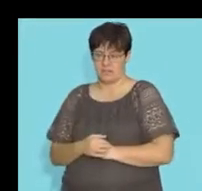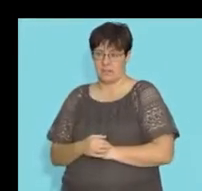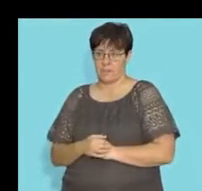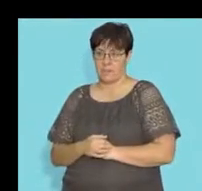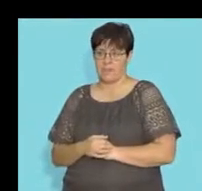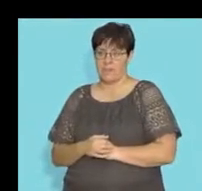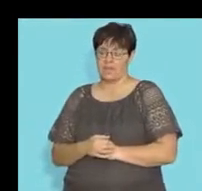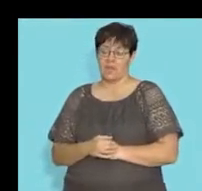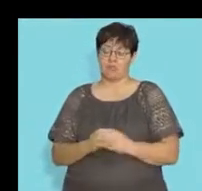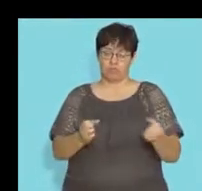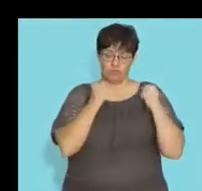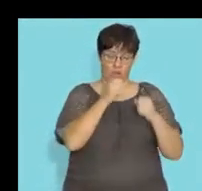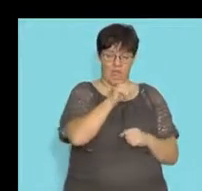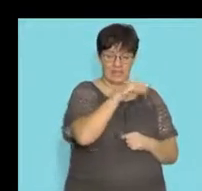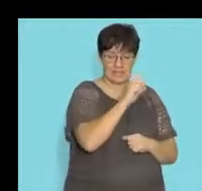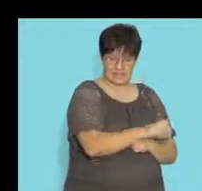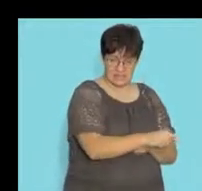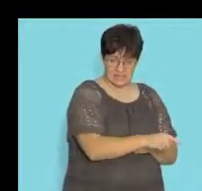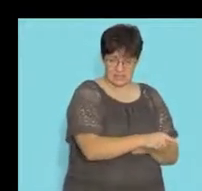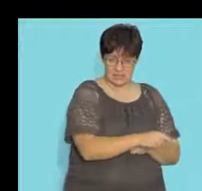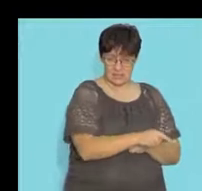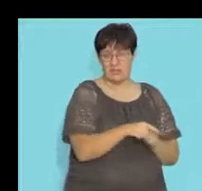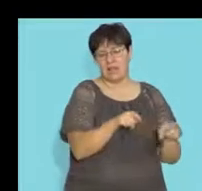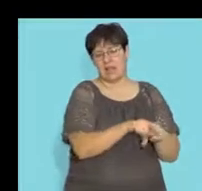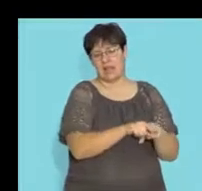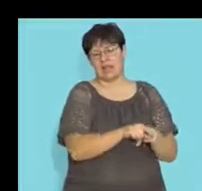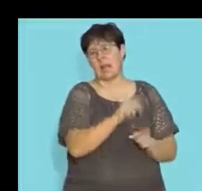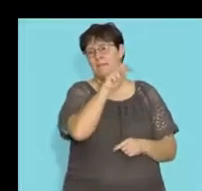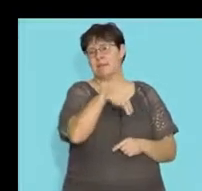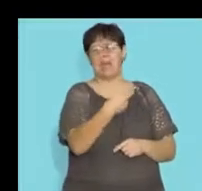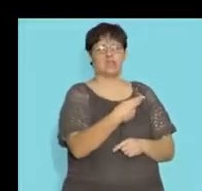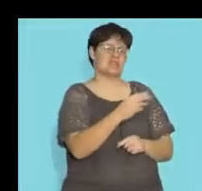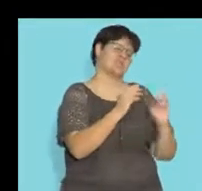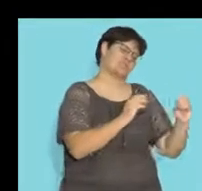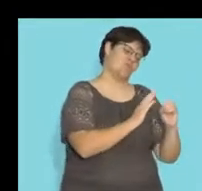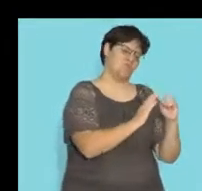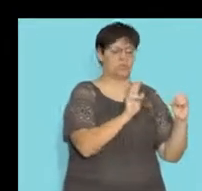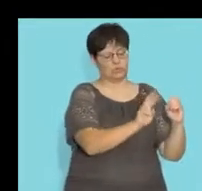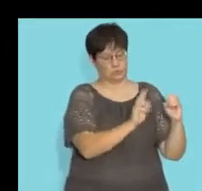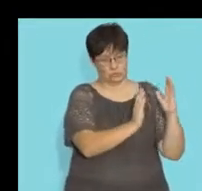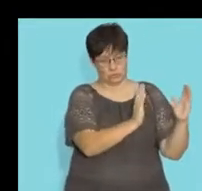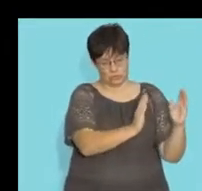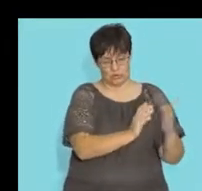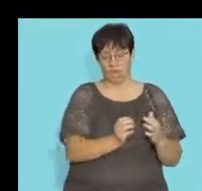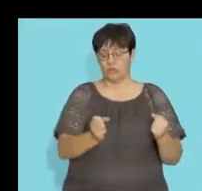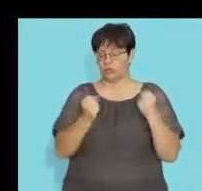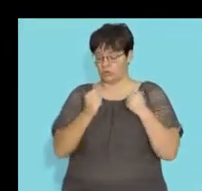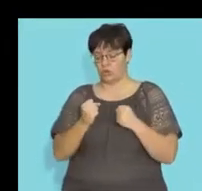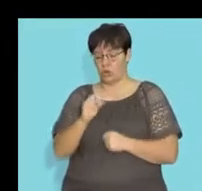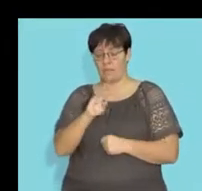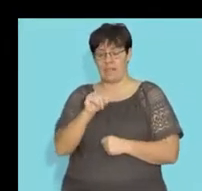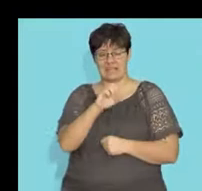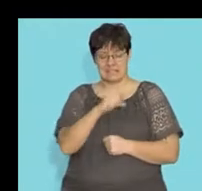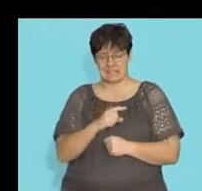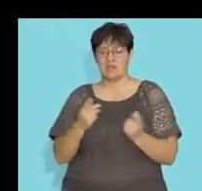neutralization. So if we have a strong acid, then we know something with the likes of a pH between 0 and 2. And if we